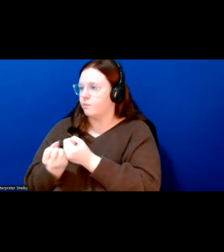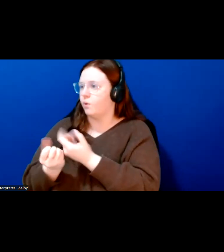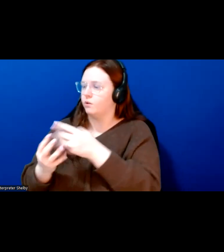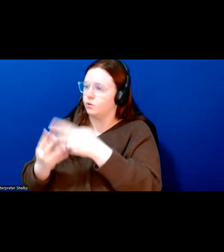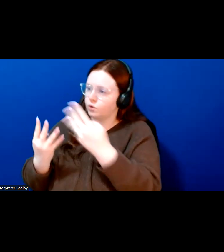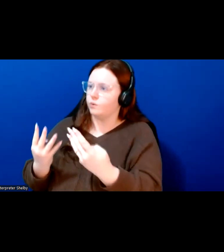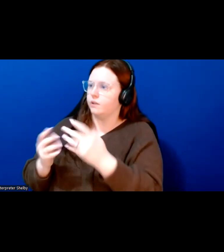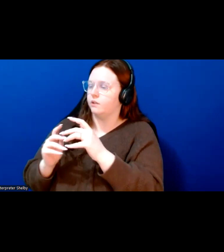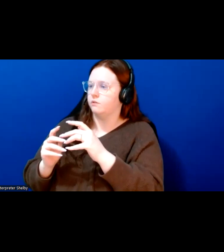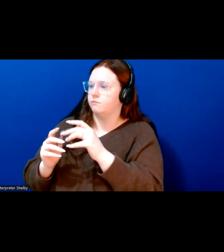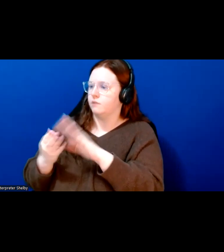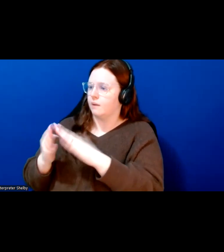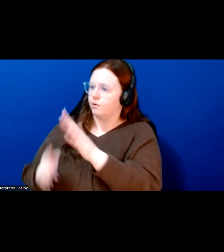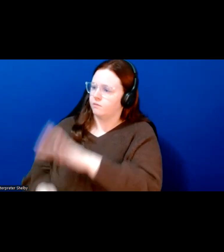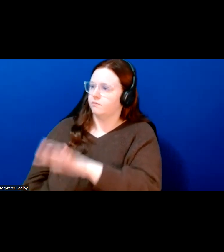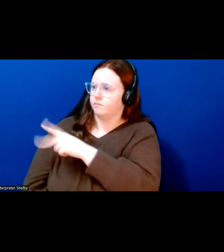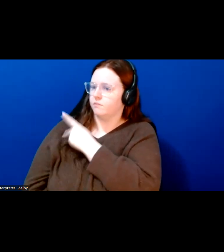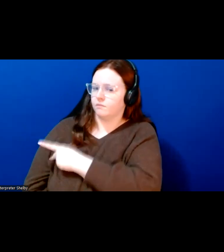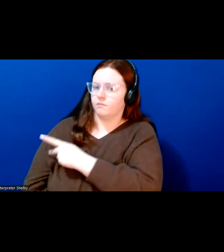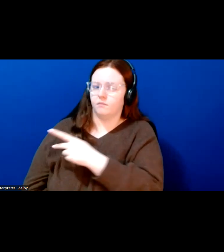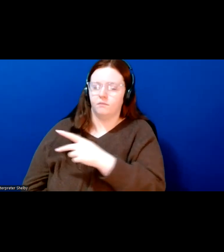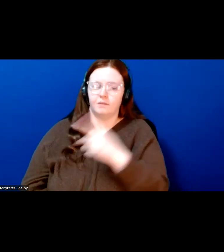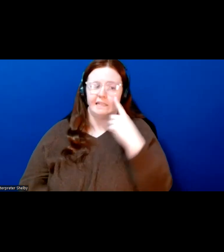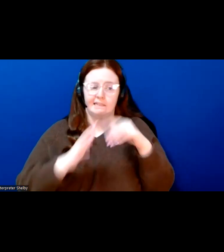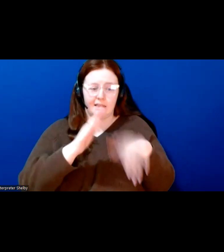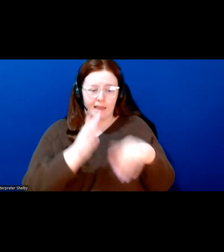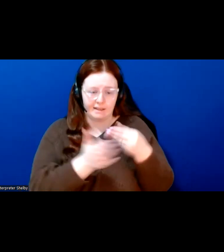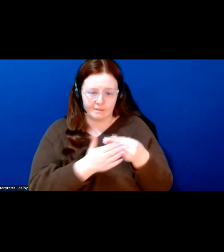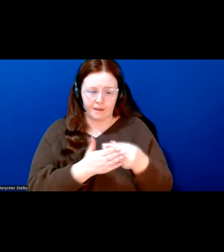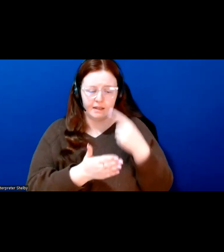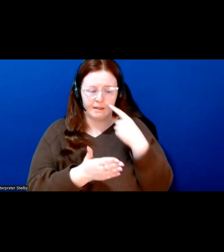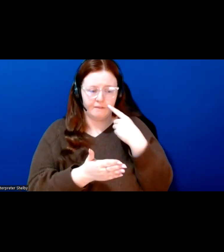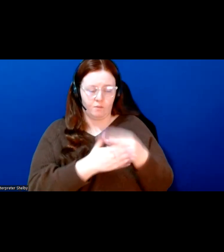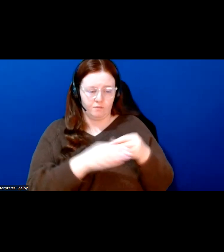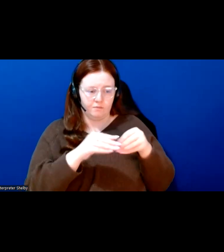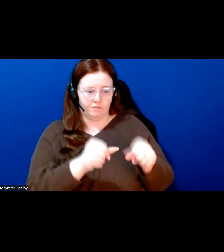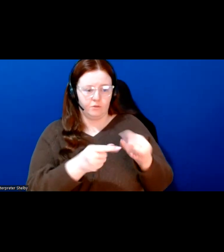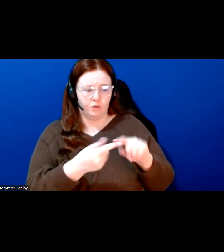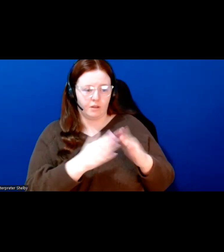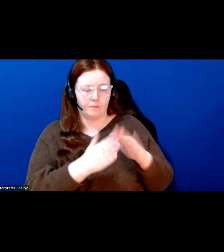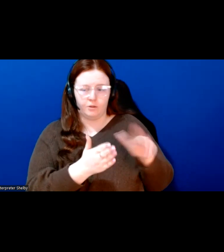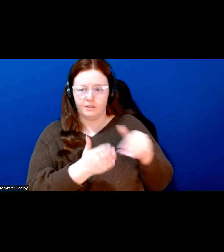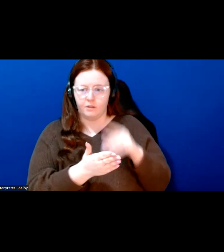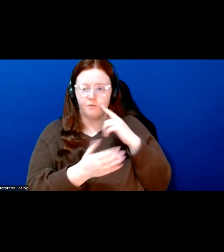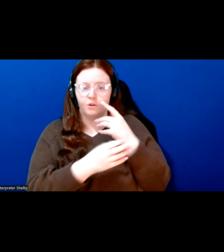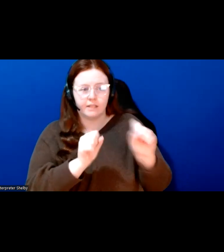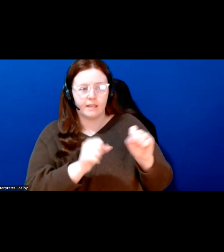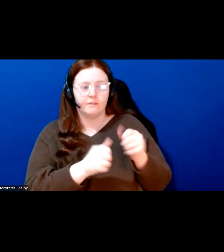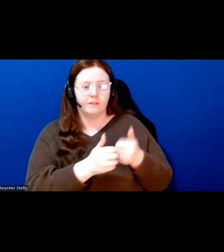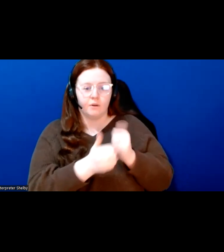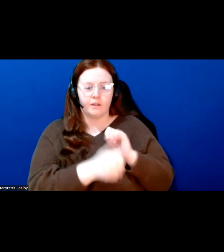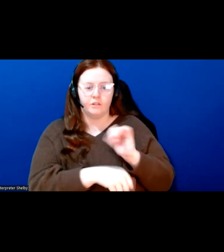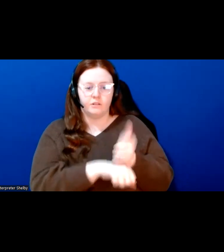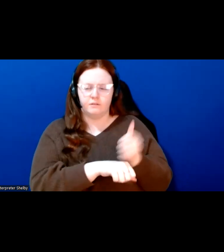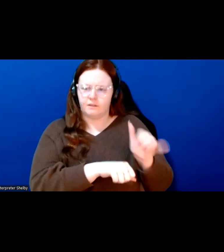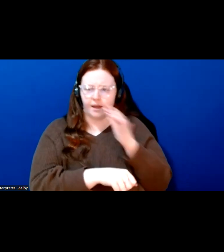people across the province. It's a lot less money to fund a community center and have that safety and prevention set up. That's going to